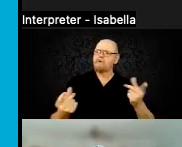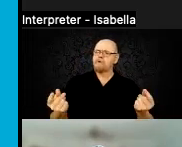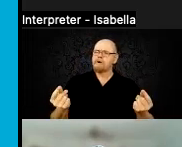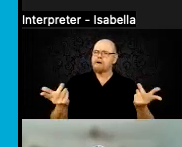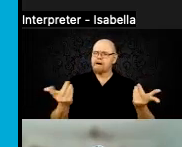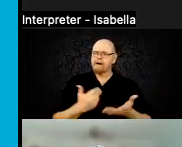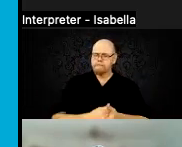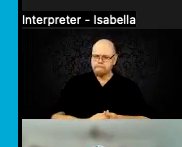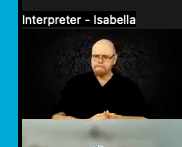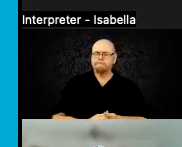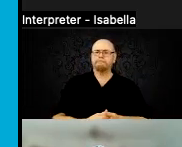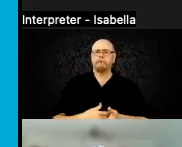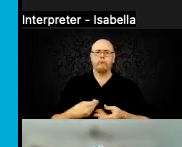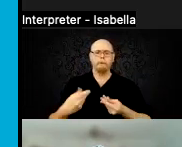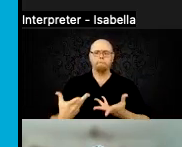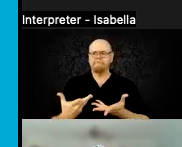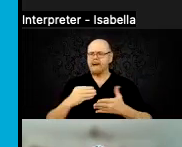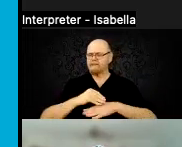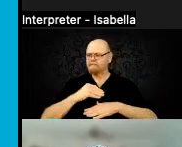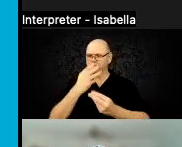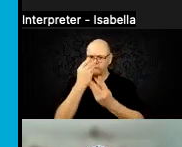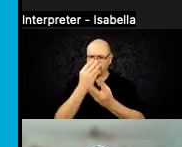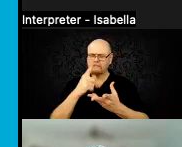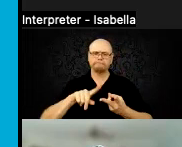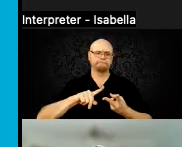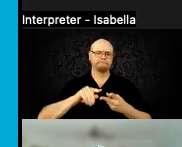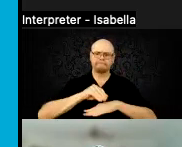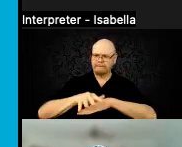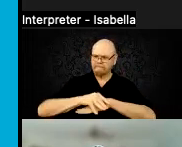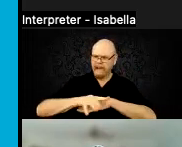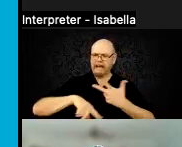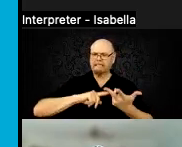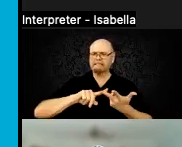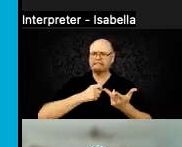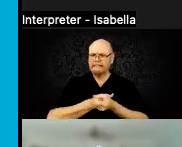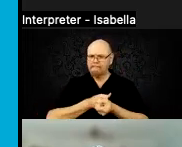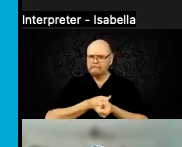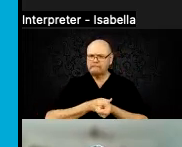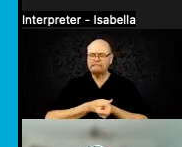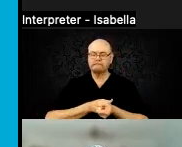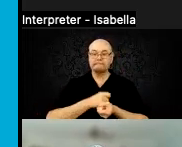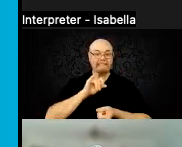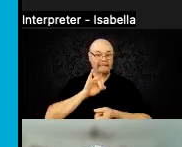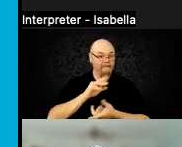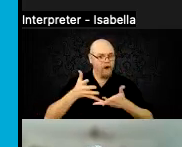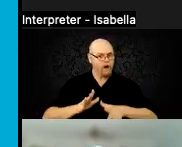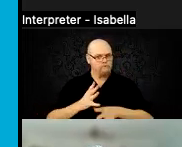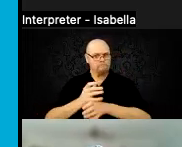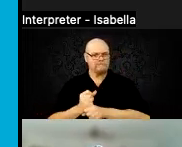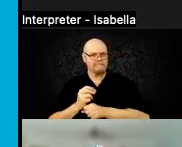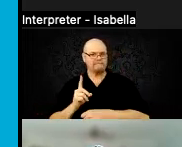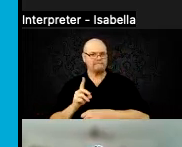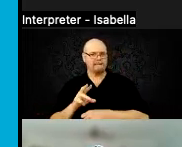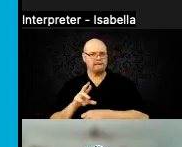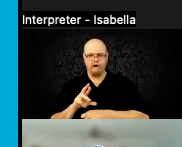provide information, advice, and advocacy for people who are applying for or receiving VR services. So that